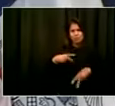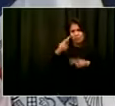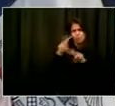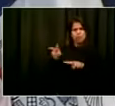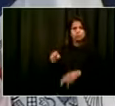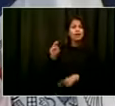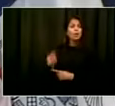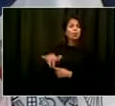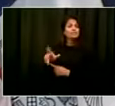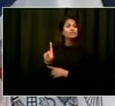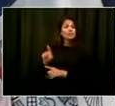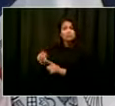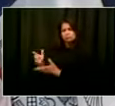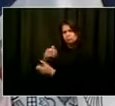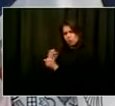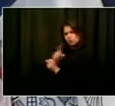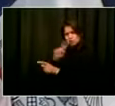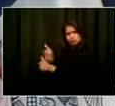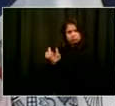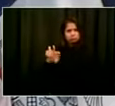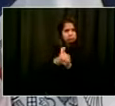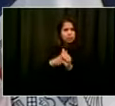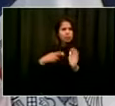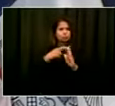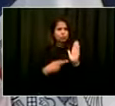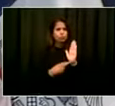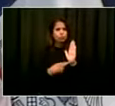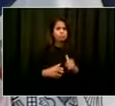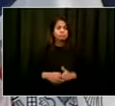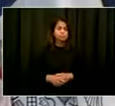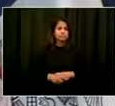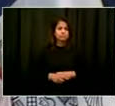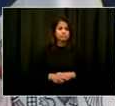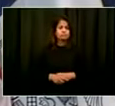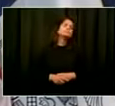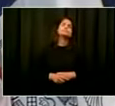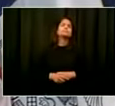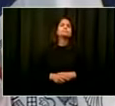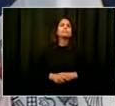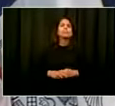ahead. We have time for two more. Next up is Alejandra from AM New York.